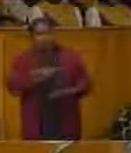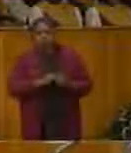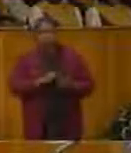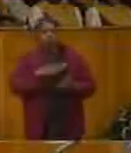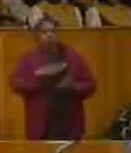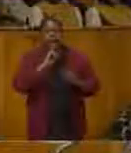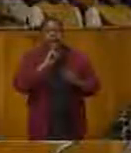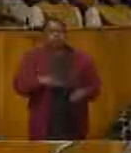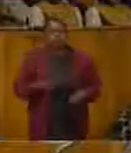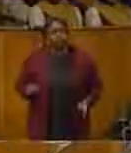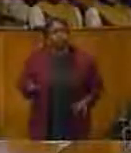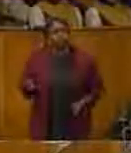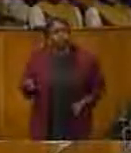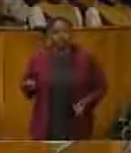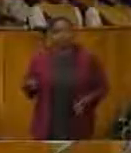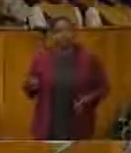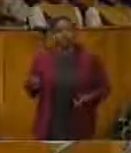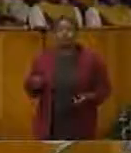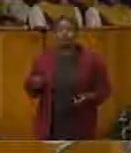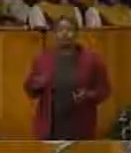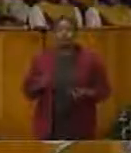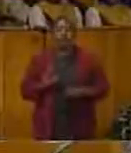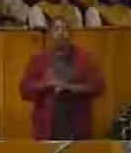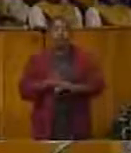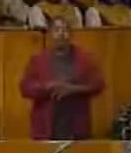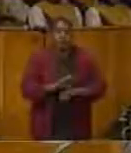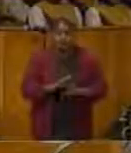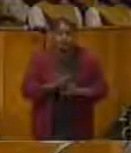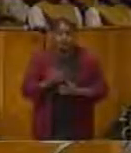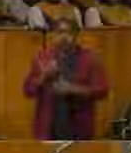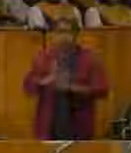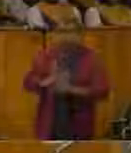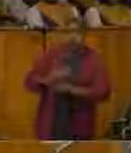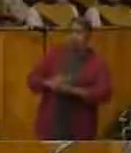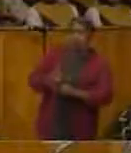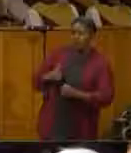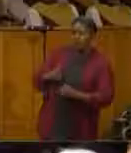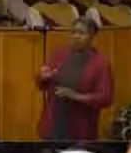answer. So he pushed it, getting on my nerves.